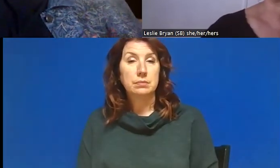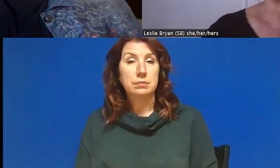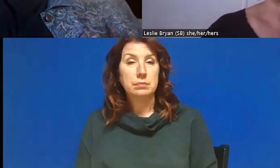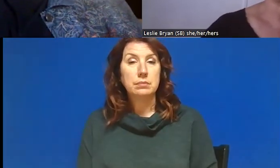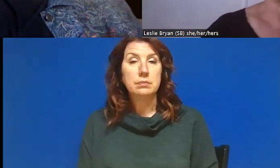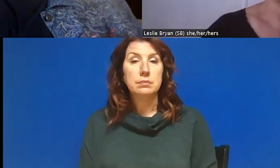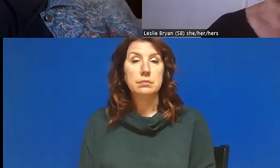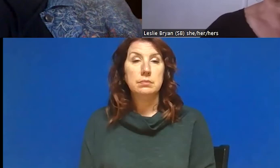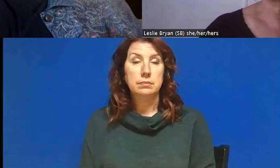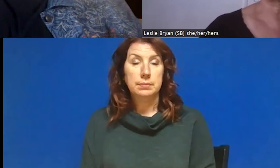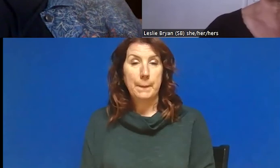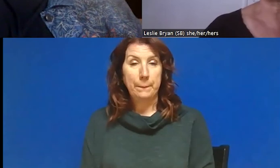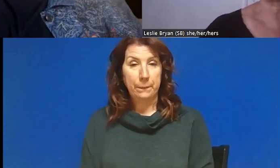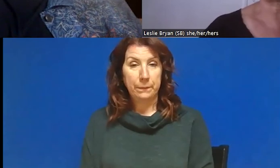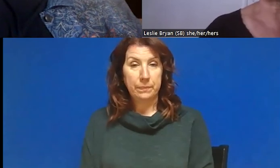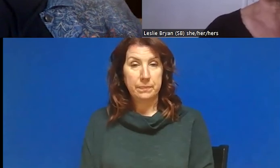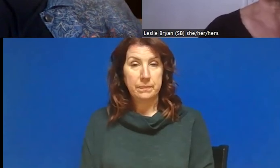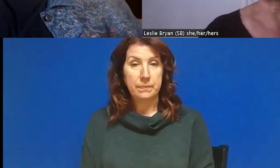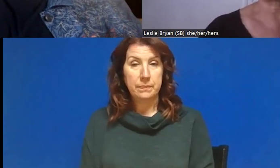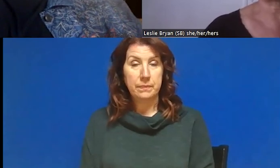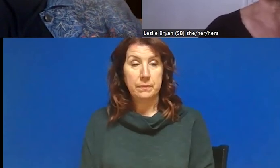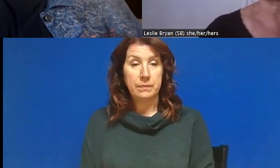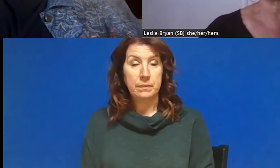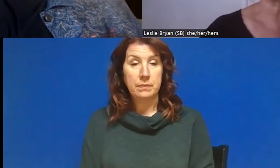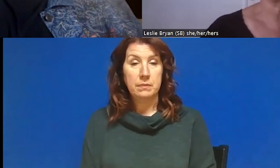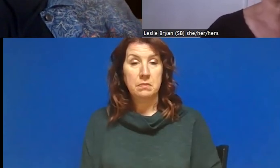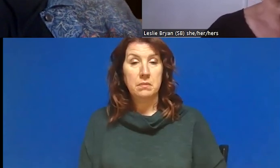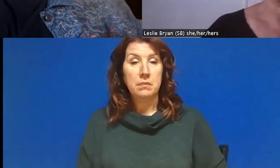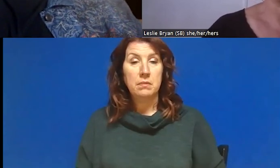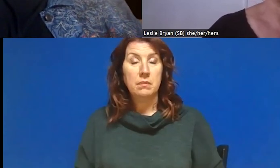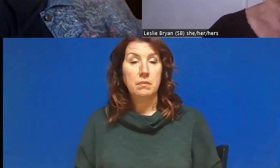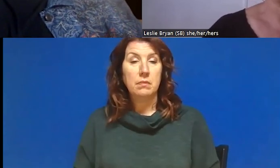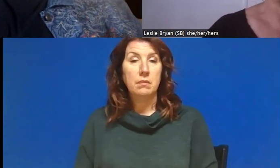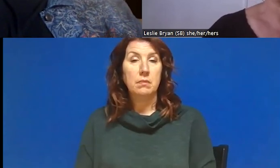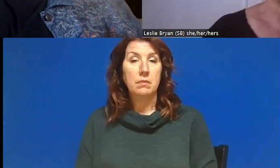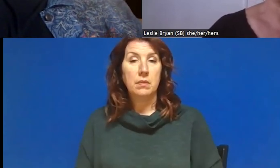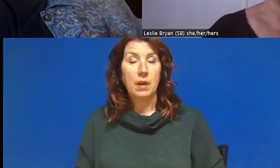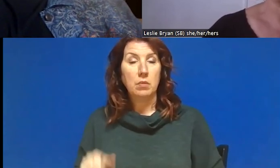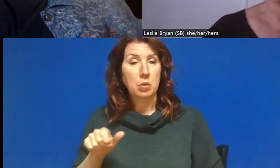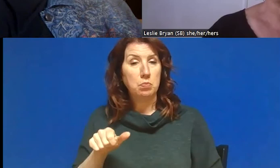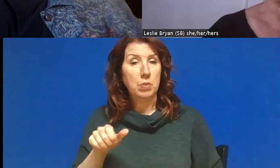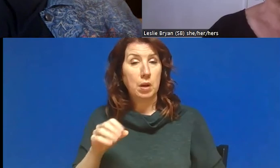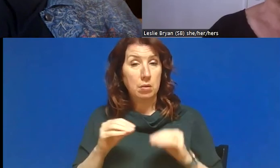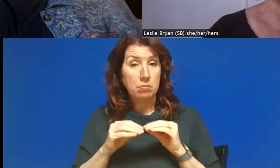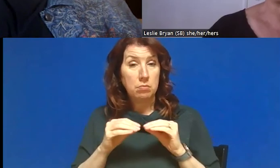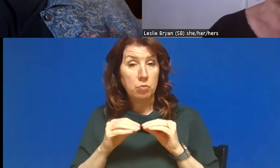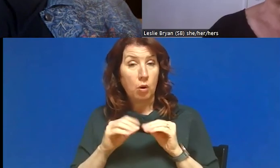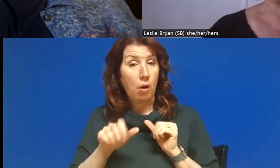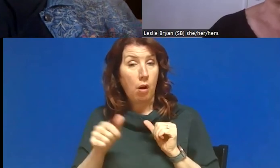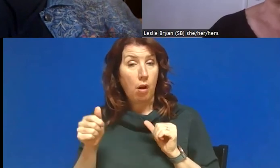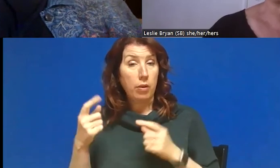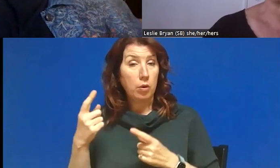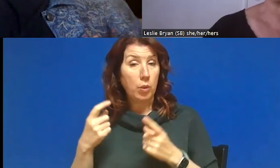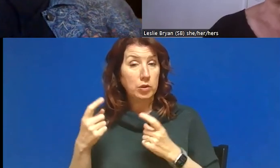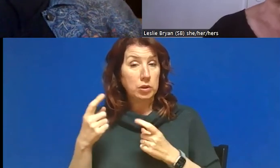Yes, it does. So I'm looking to see, I don't see another one here. I'm gonna see if any of our other panelists, Scott, or